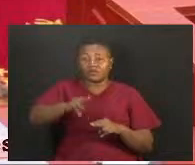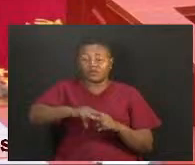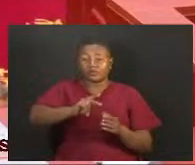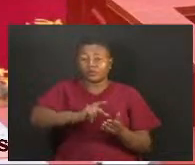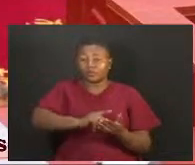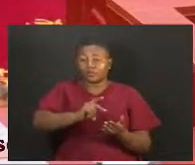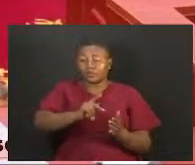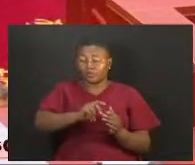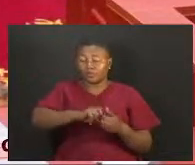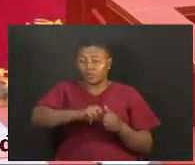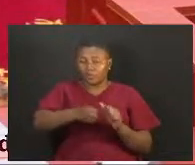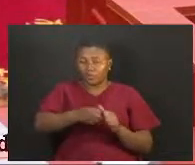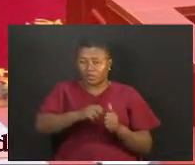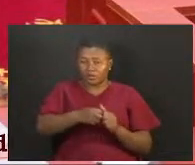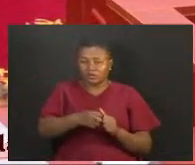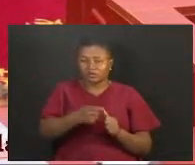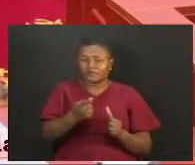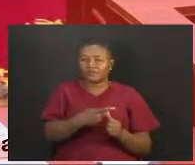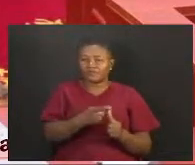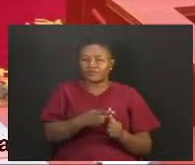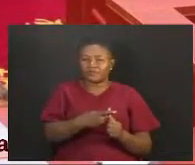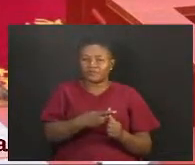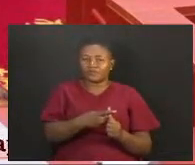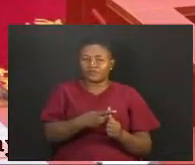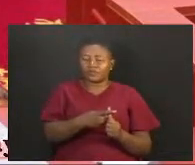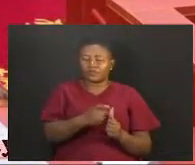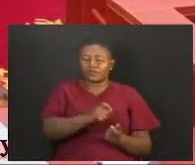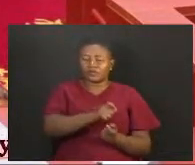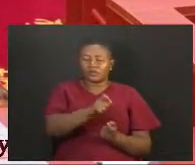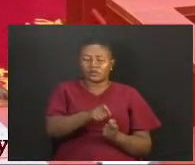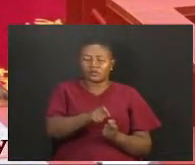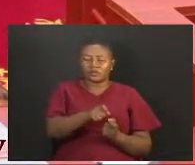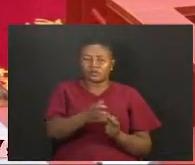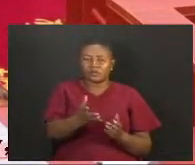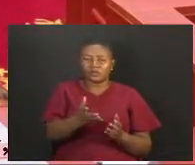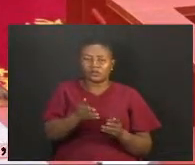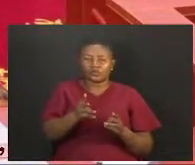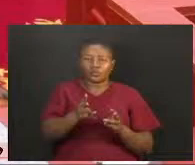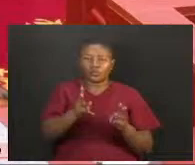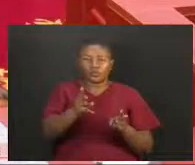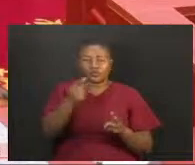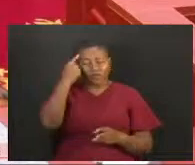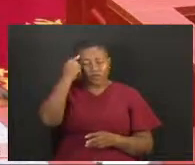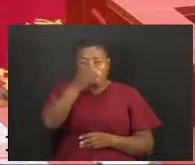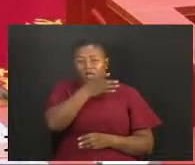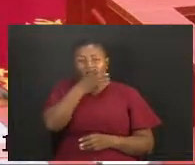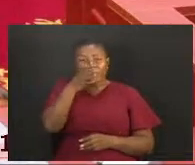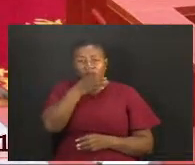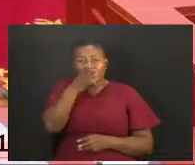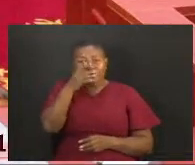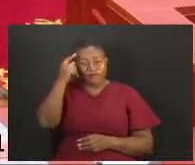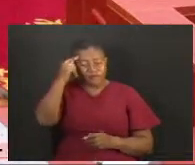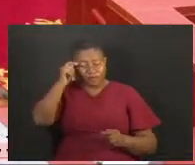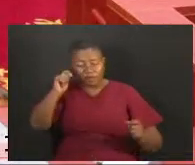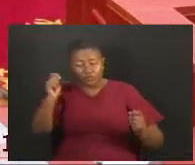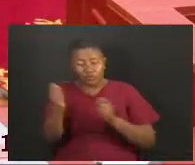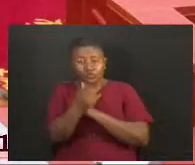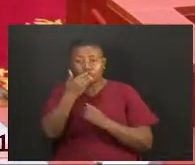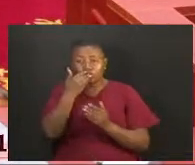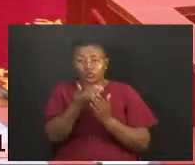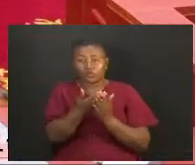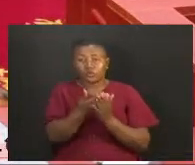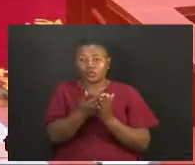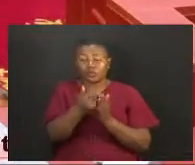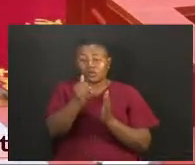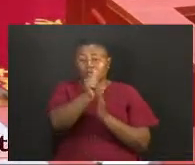following. First, specific interventions, including the Agriculture for Economic Transformational Agenda, is expected